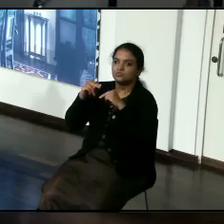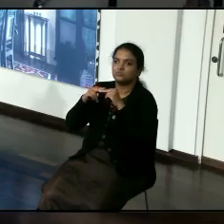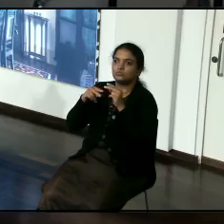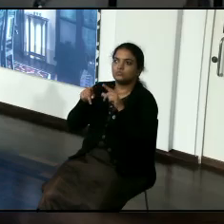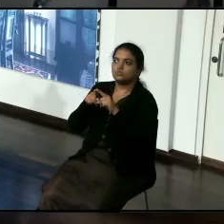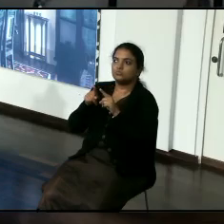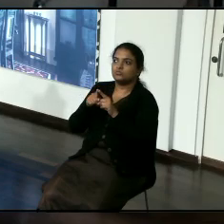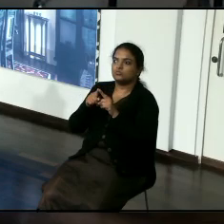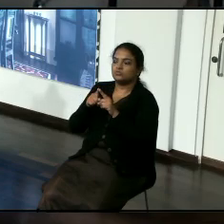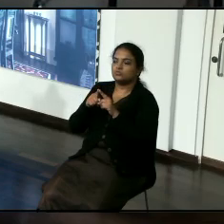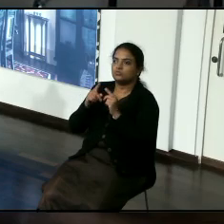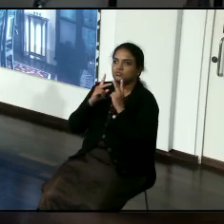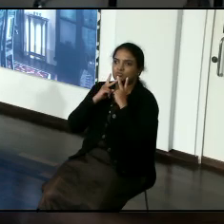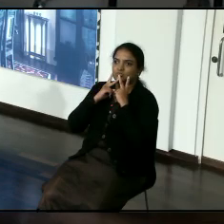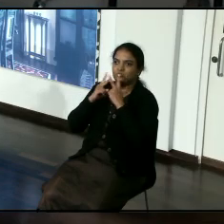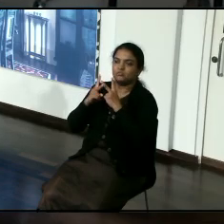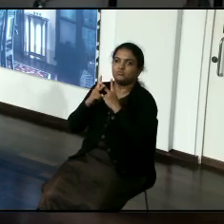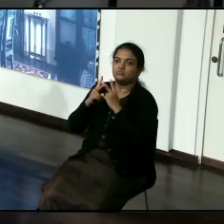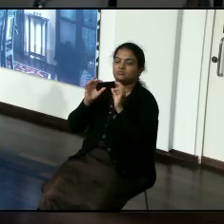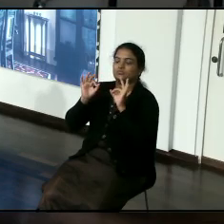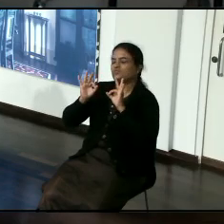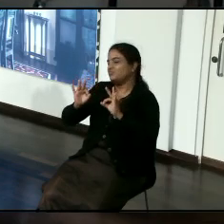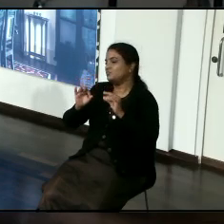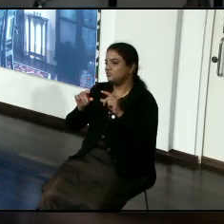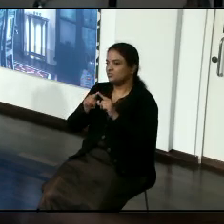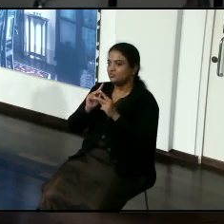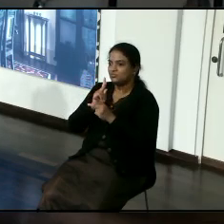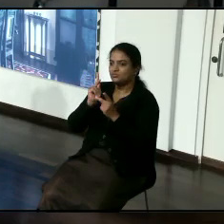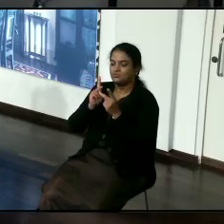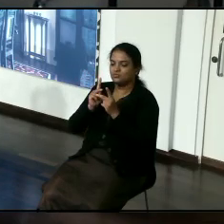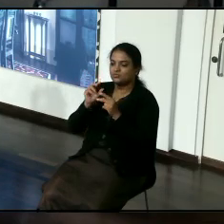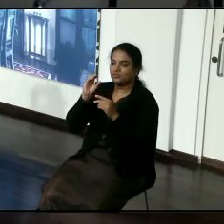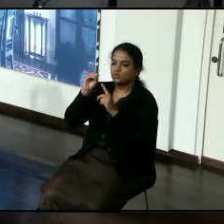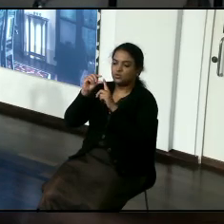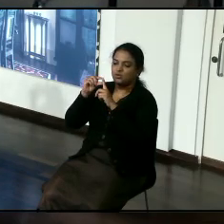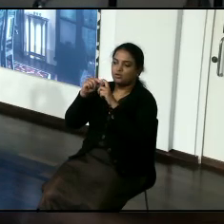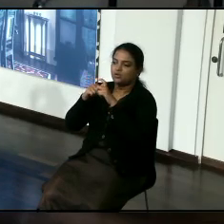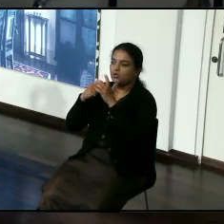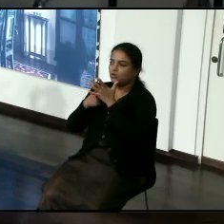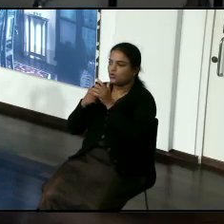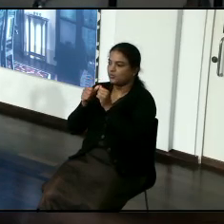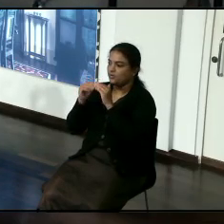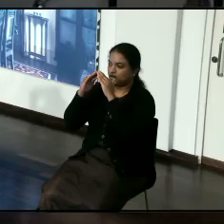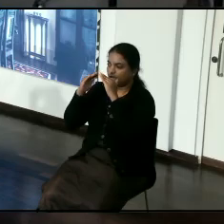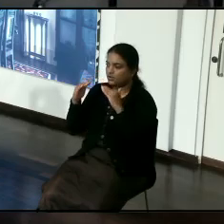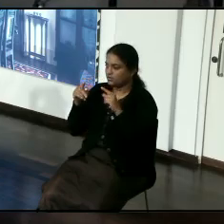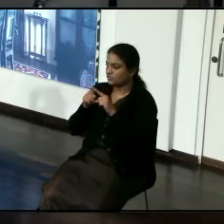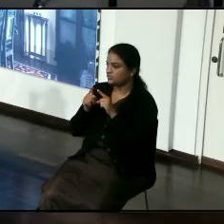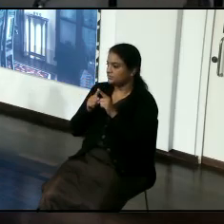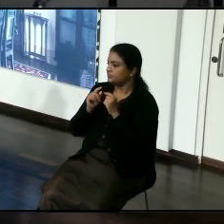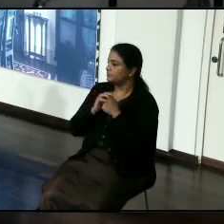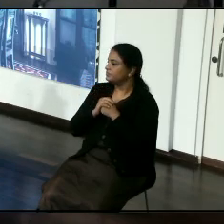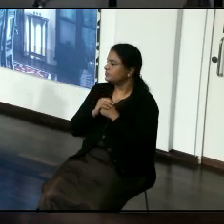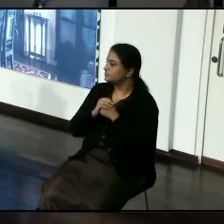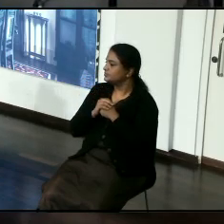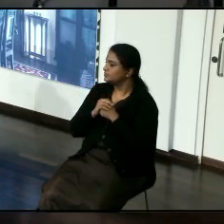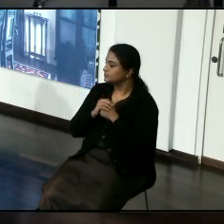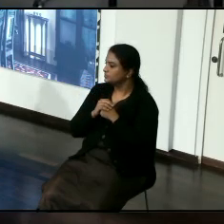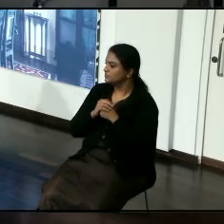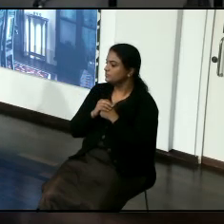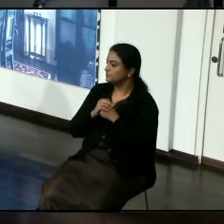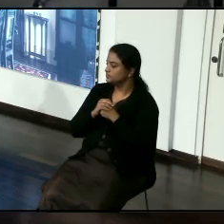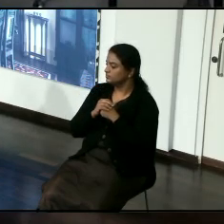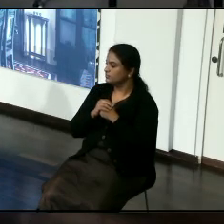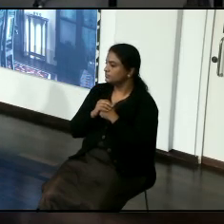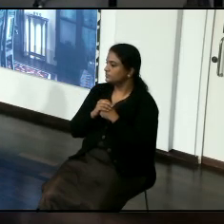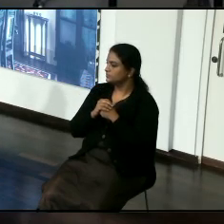has power and presence is Opera House. Yeah, and it's amazing. So we have that connection too. Yeah.